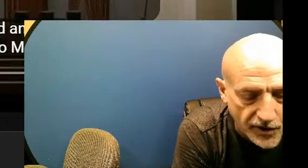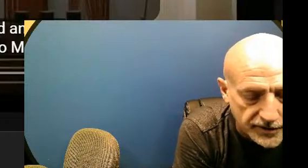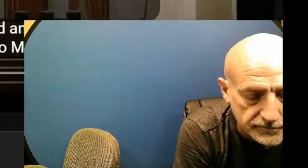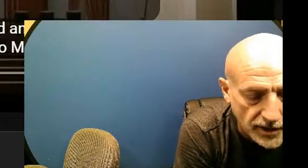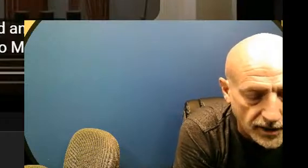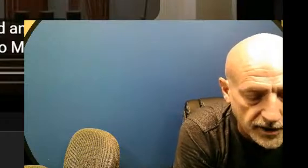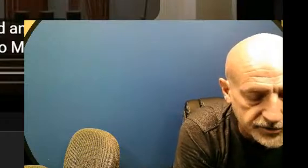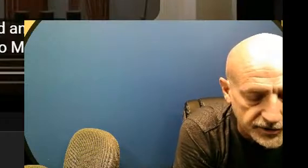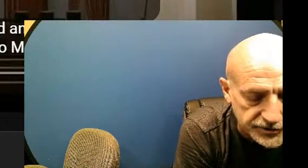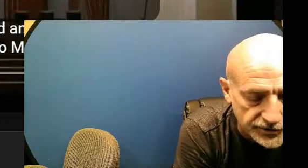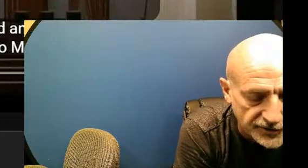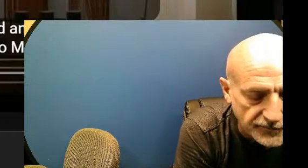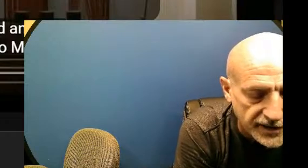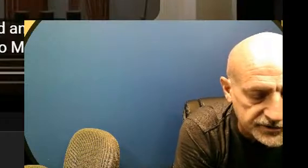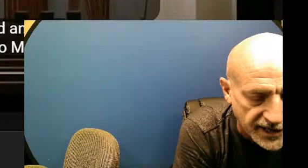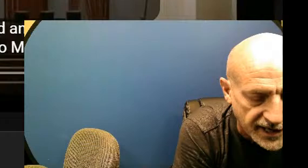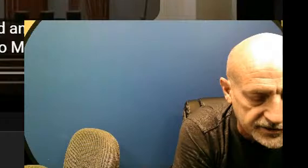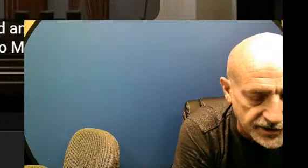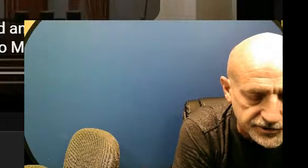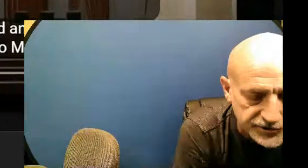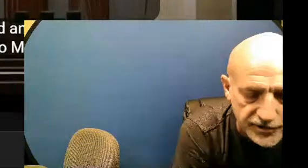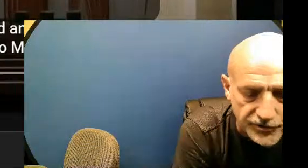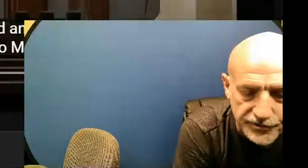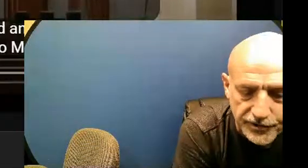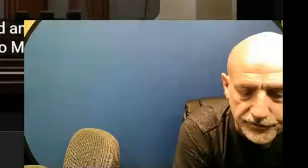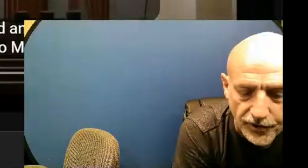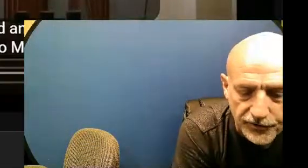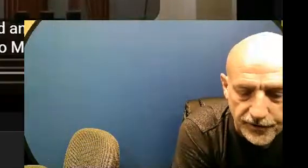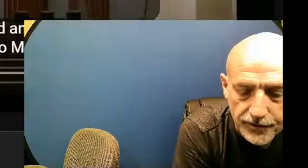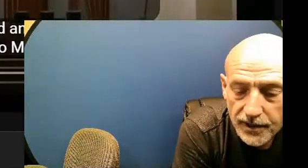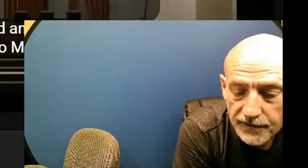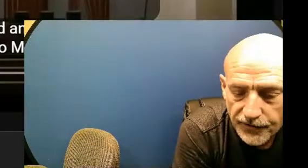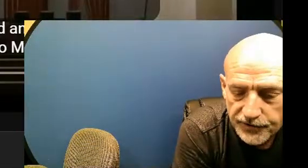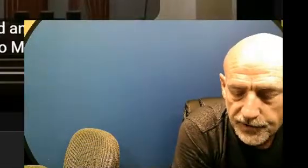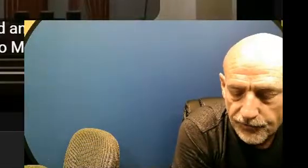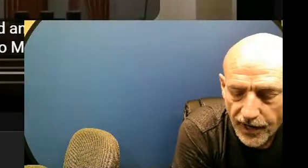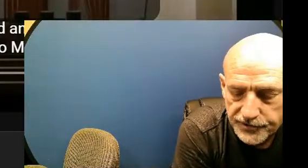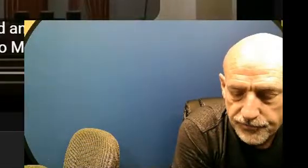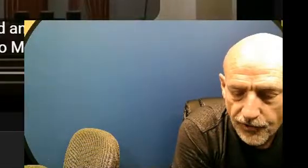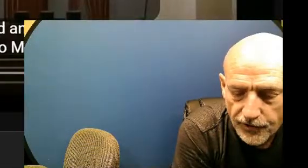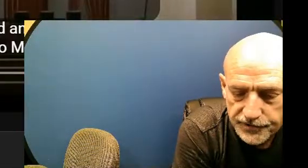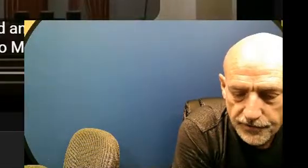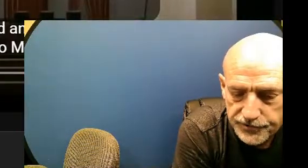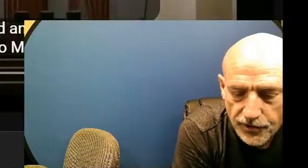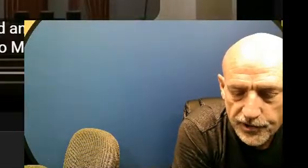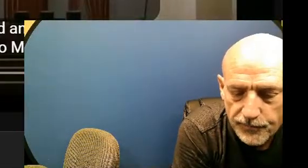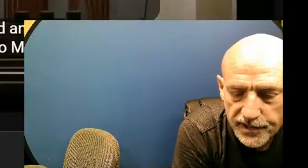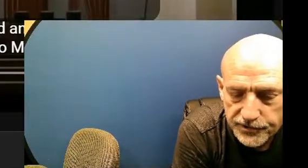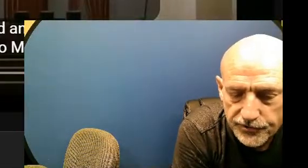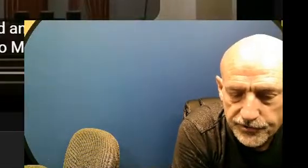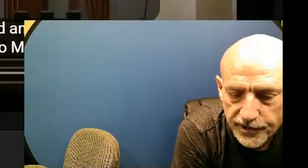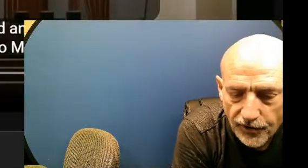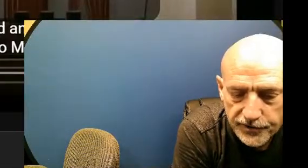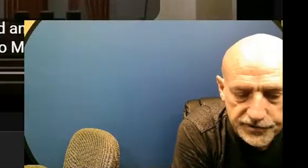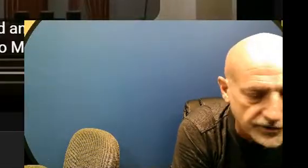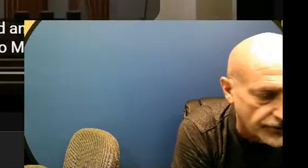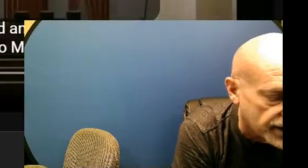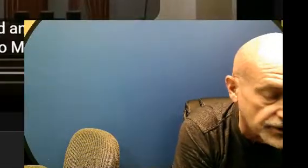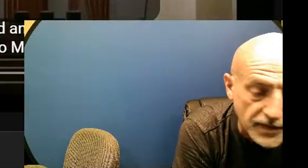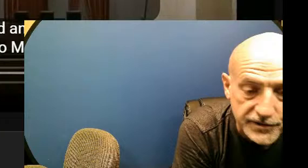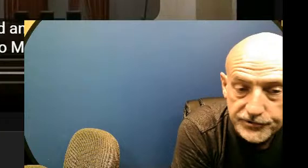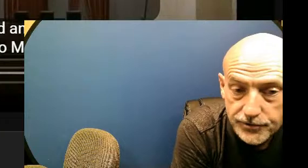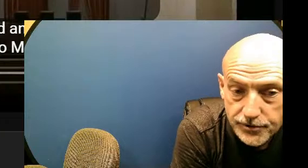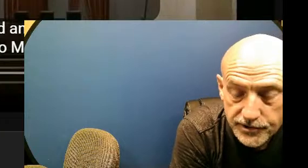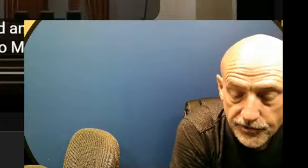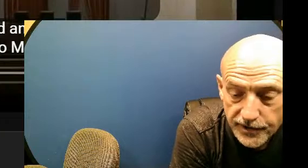versus parent custody suits. Everybody else in Kansas gets strict scrutiny on all their fundamental rights, regardless. There's no intermediate scrutiny at all. It's either